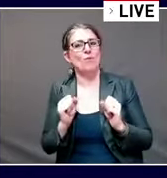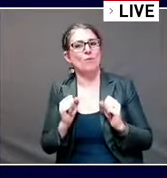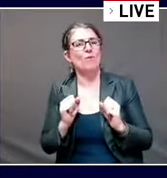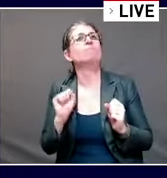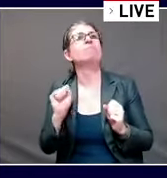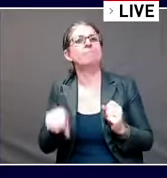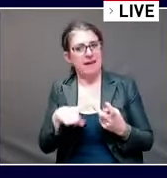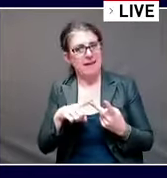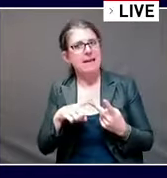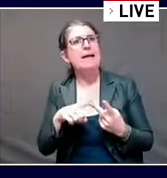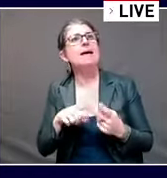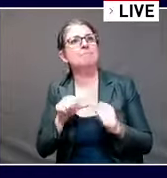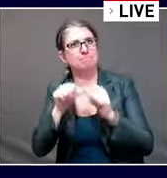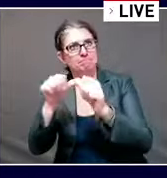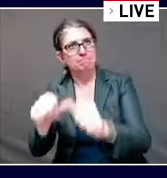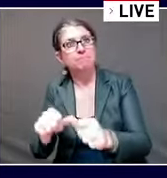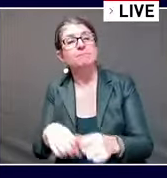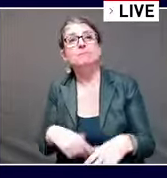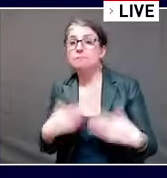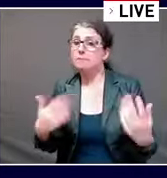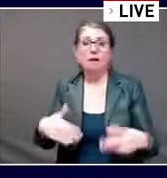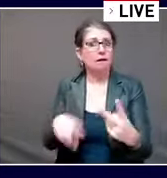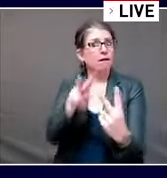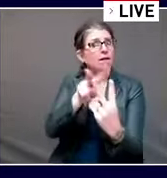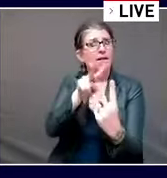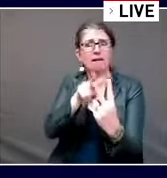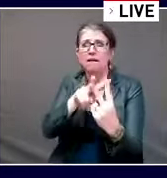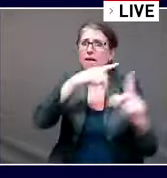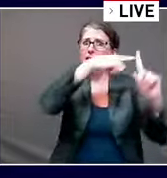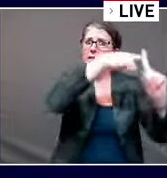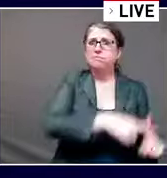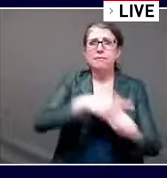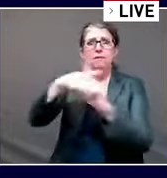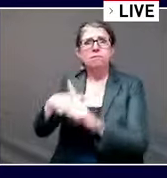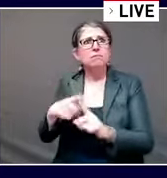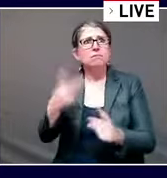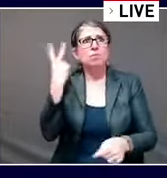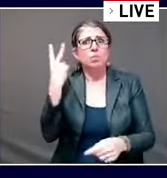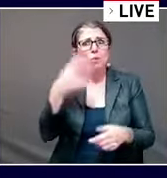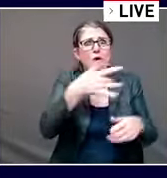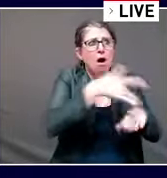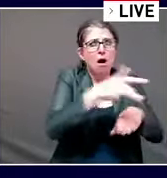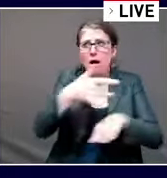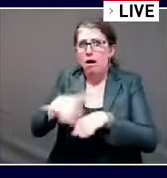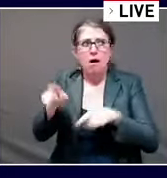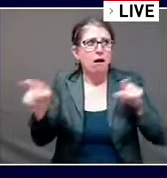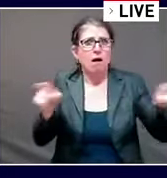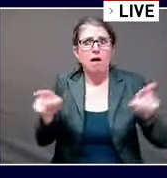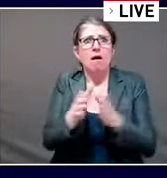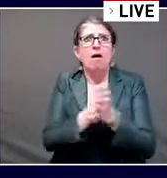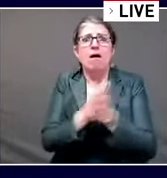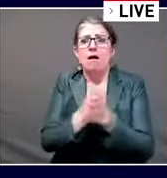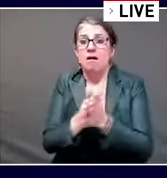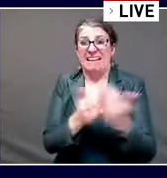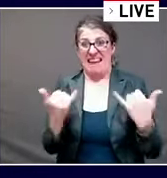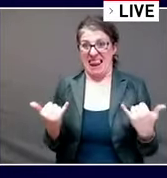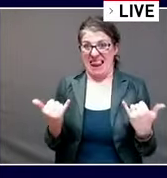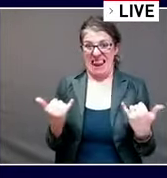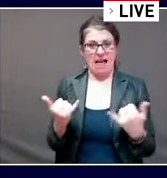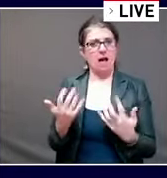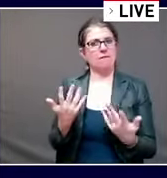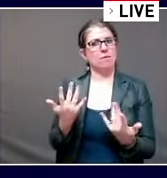of the clinical trials and not base our assessment, let alone our planning, on press releases. Again,